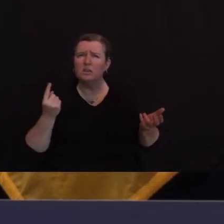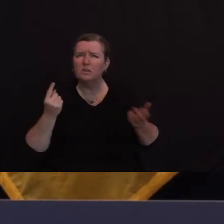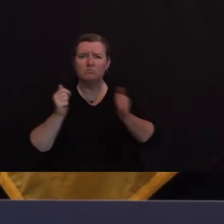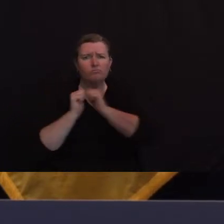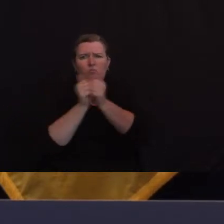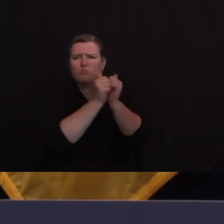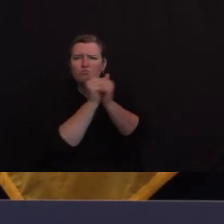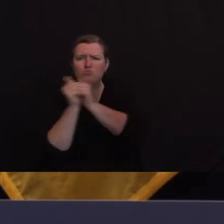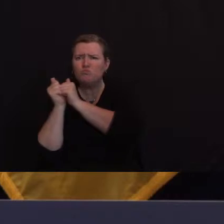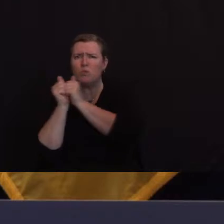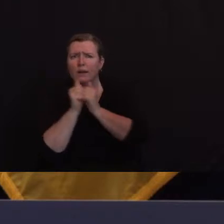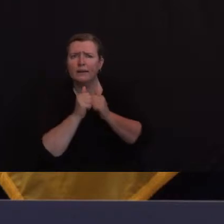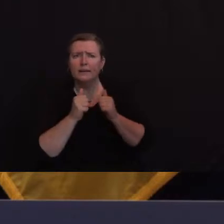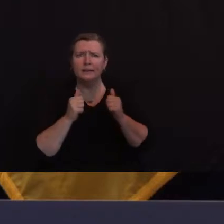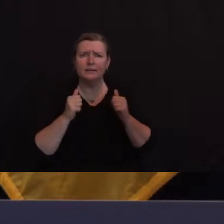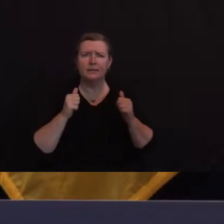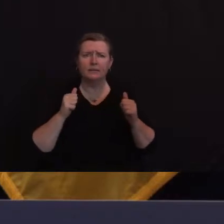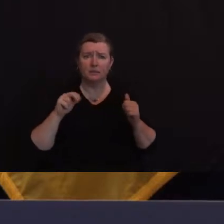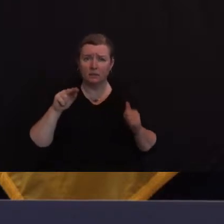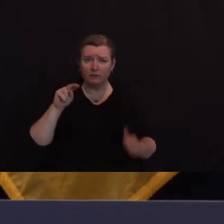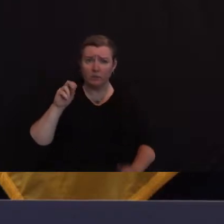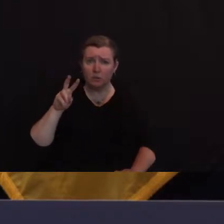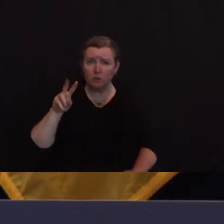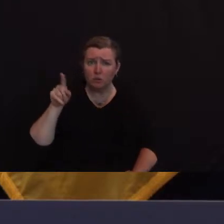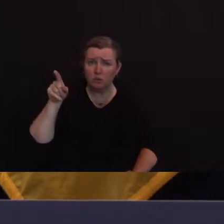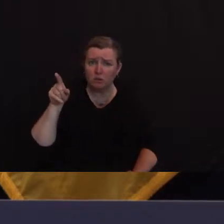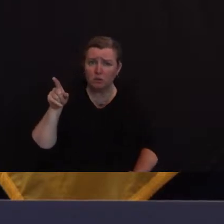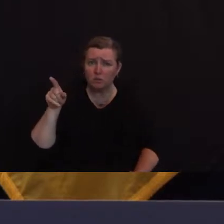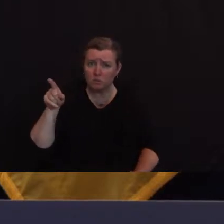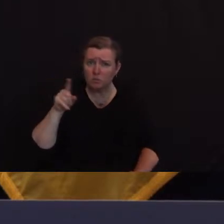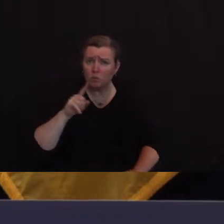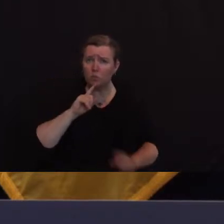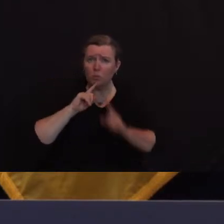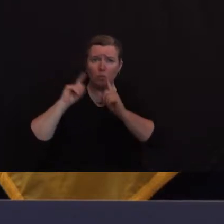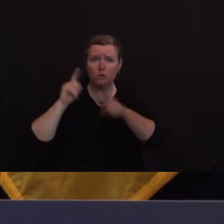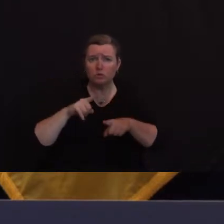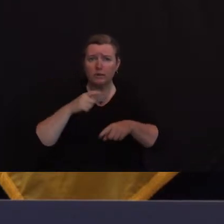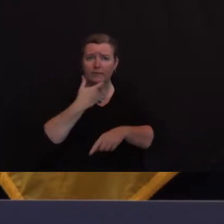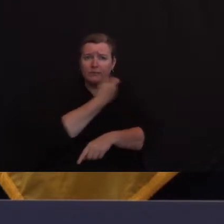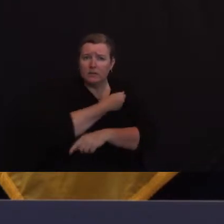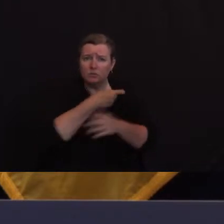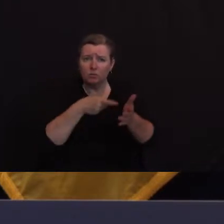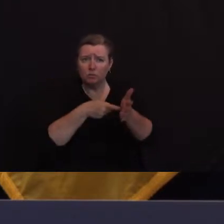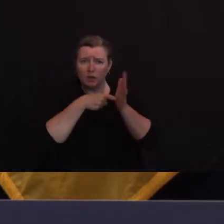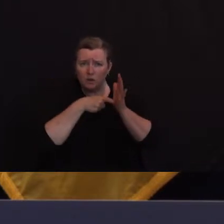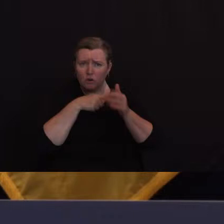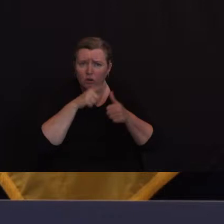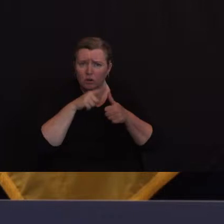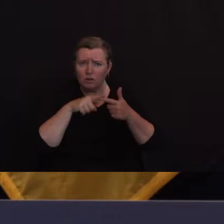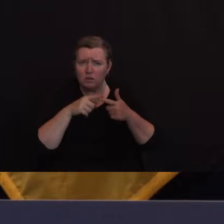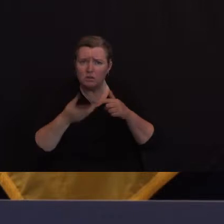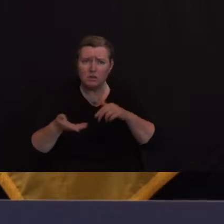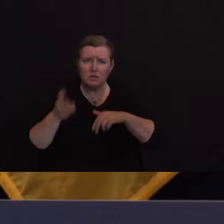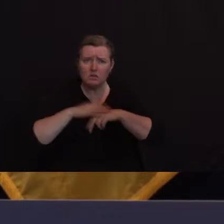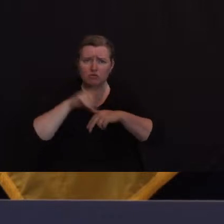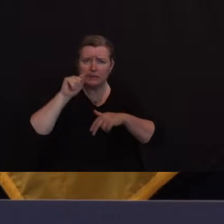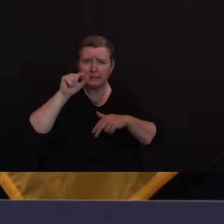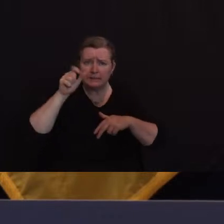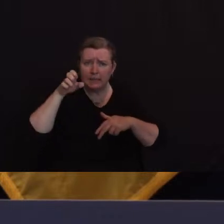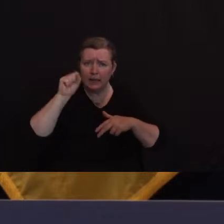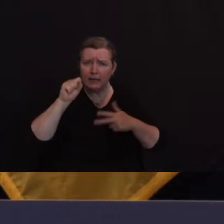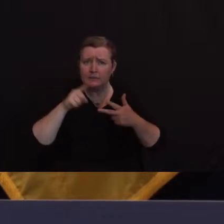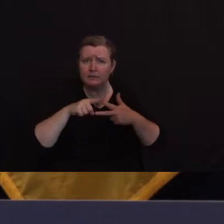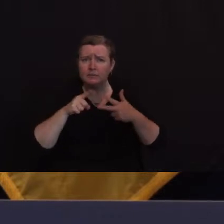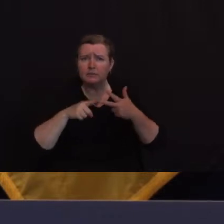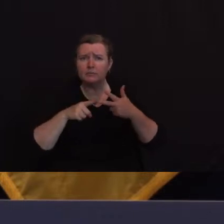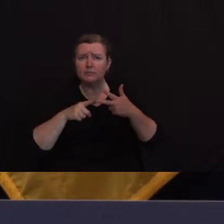you've ordered vaccinations, increased taxes, increased the gas tax, and are now ending unemployment benefits for many New Jerseyans. Is it